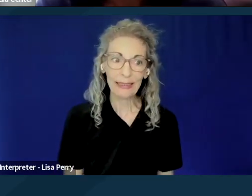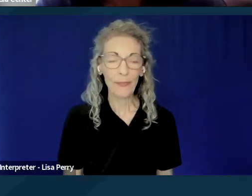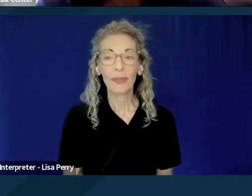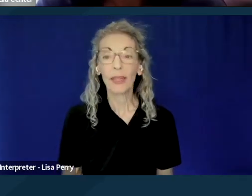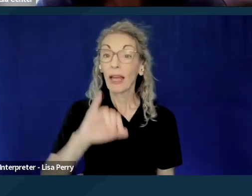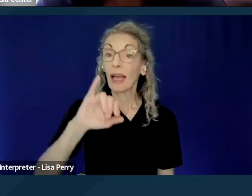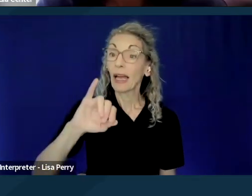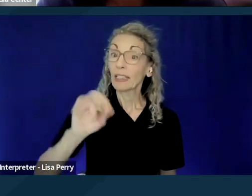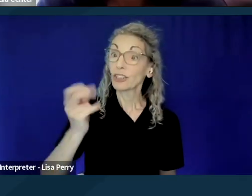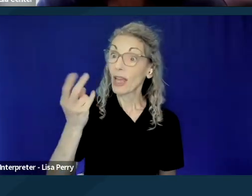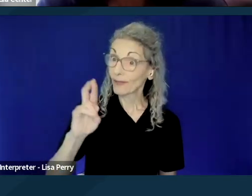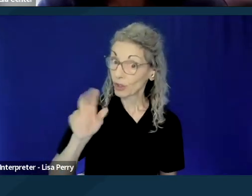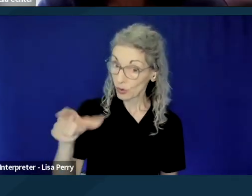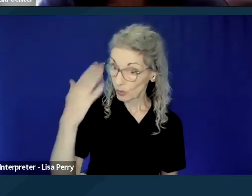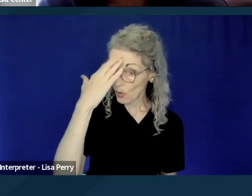Jennifer, do you know about that one?